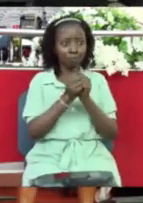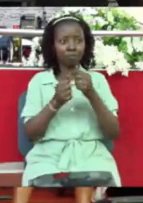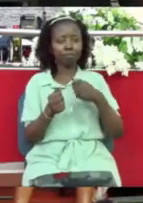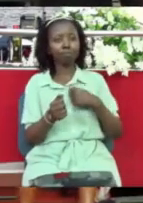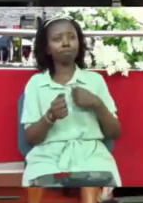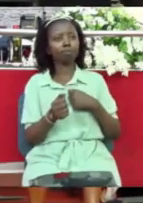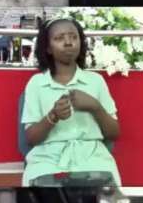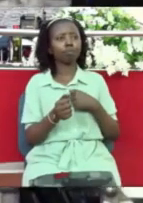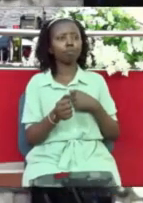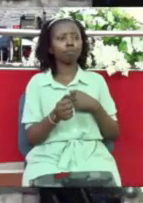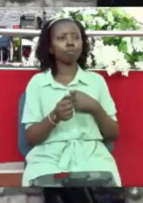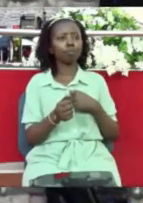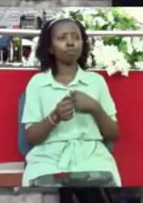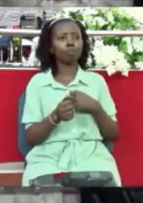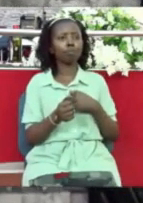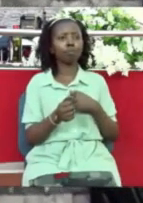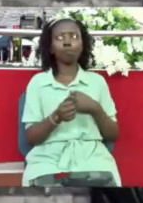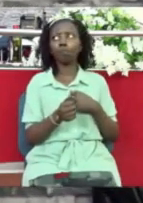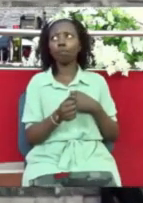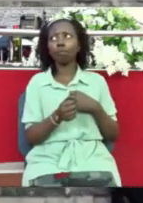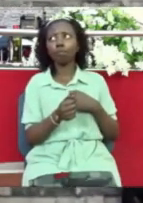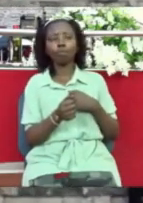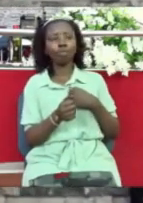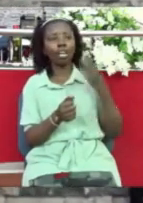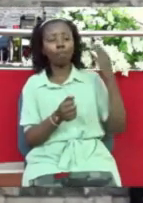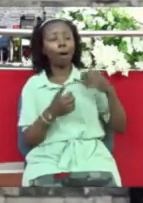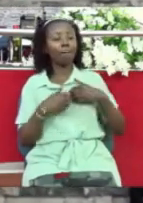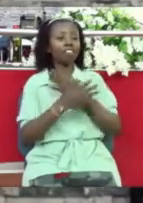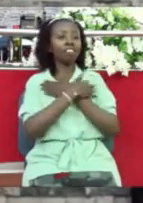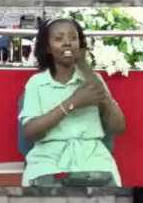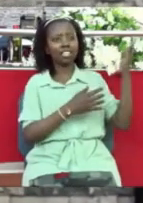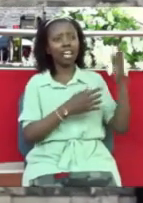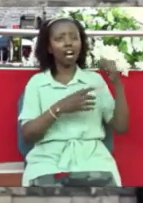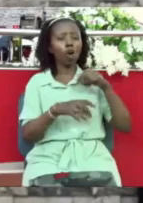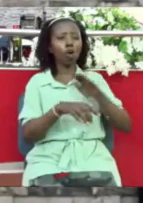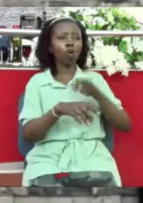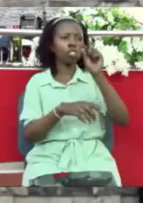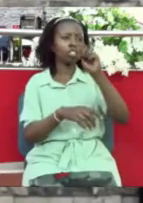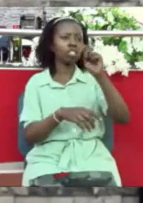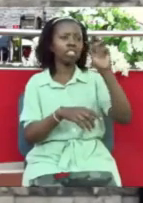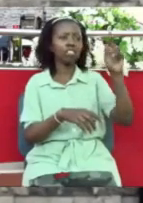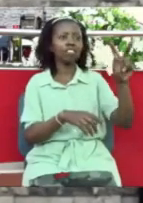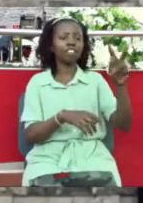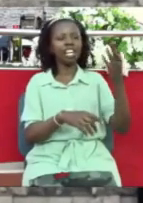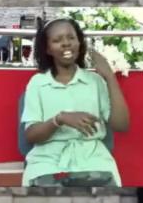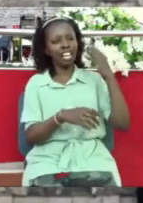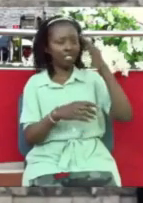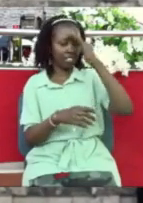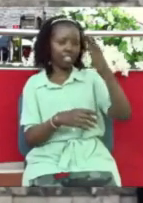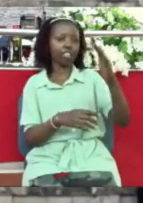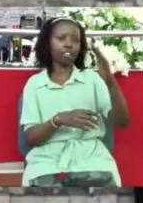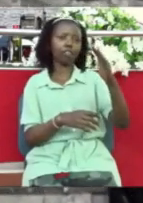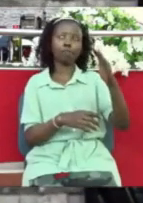pale, he was among the pictures that you saw of my friends for 40 years. Alikuwa mmoja wapo wa wale uliona wa. He was laughing at me.